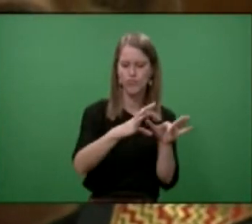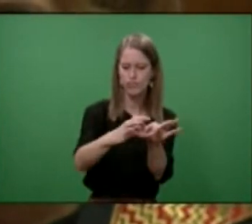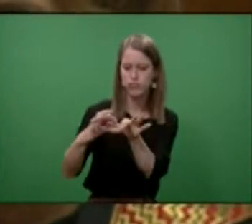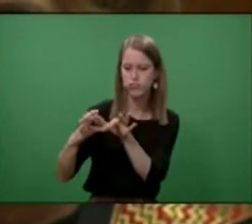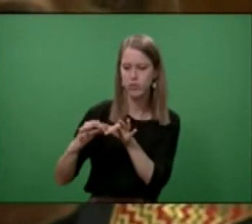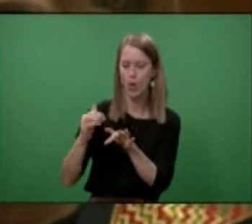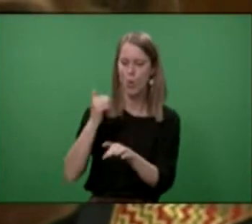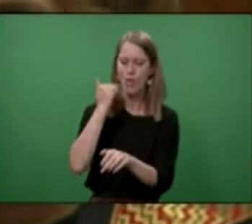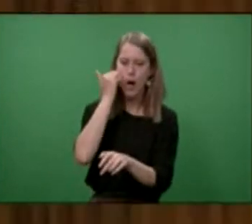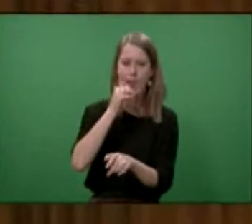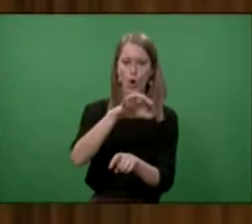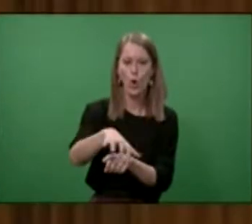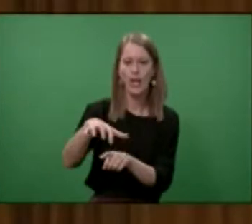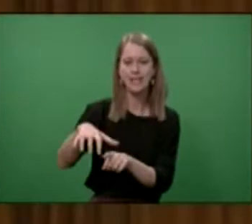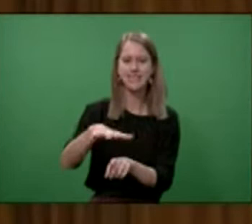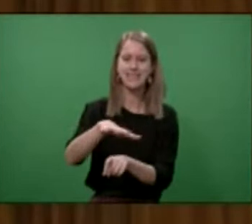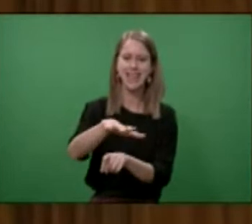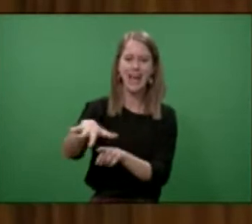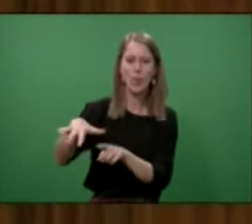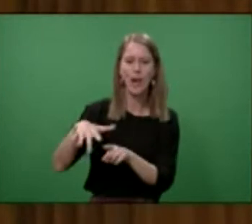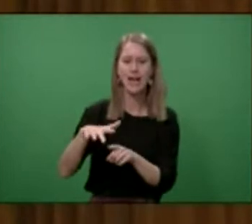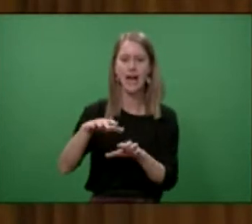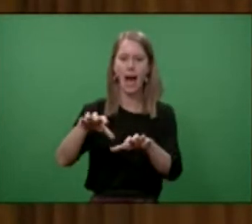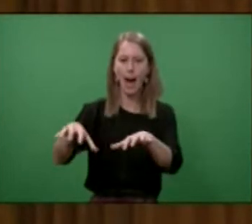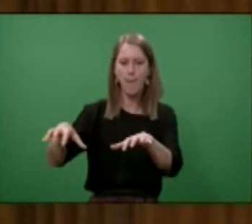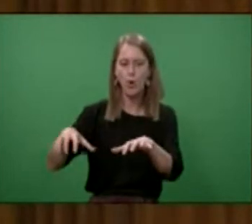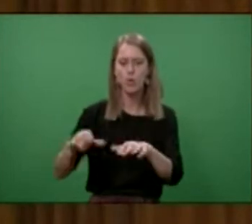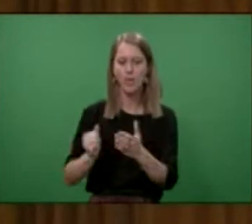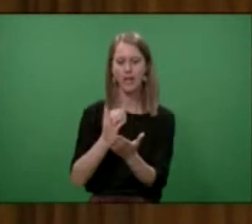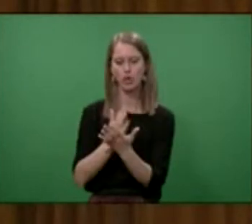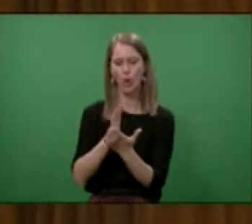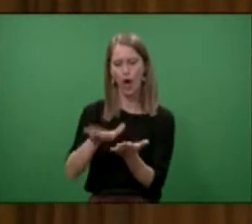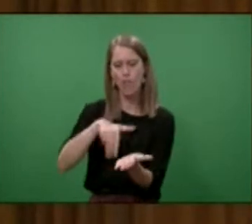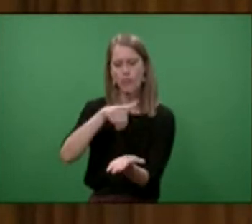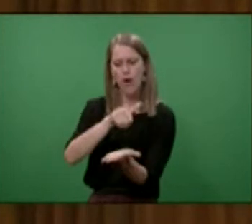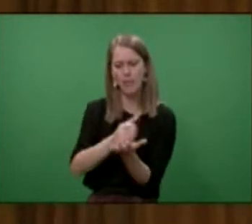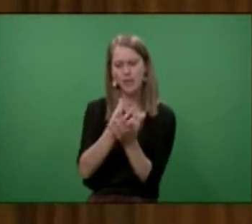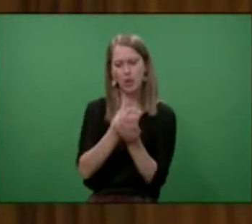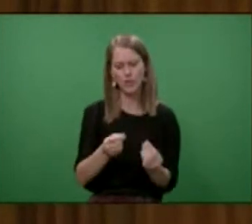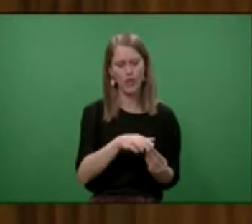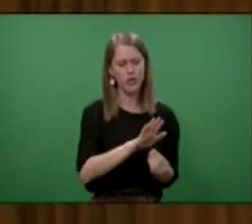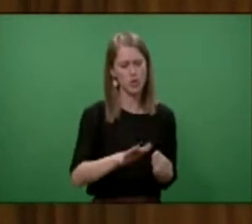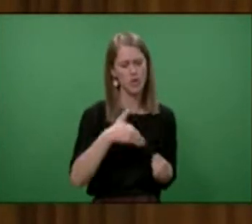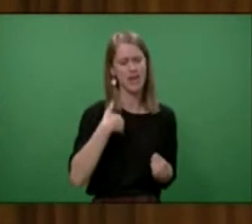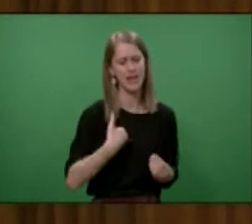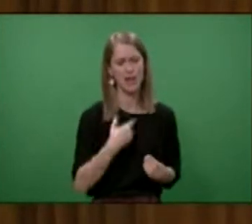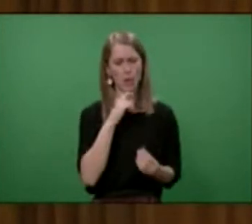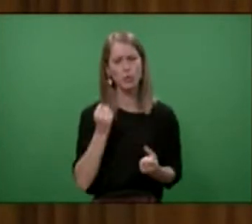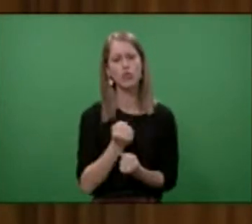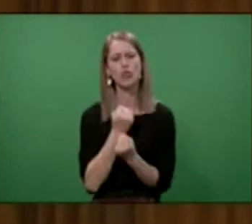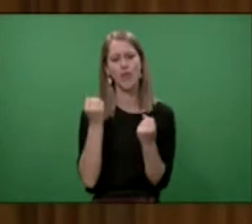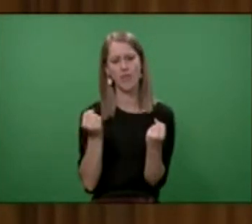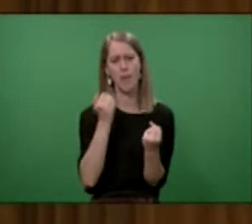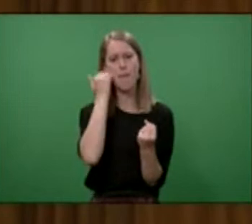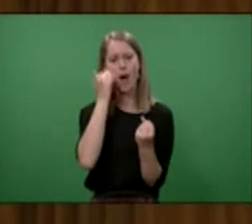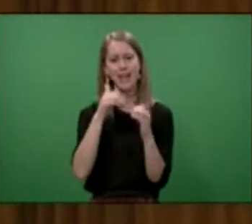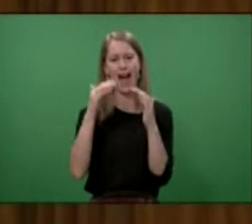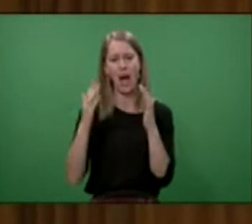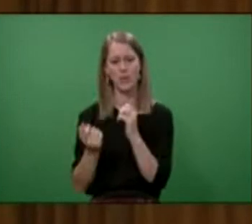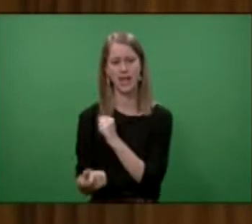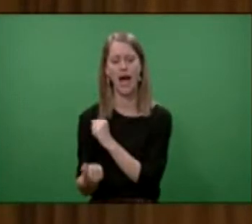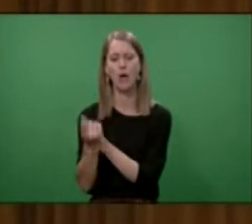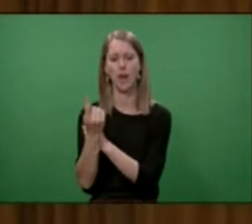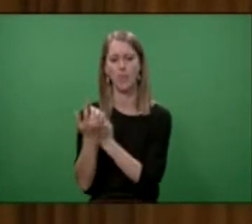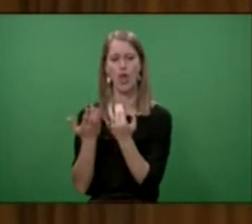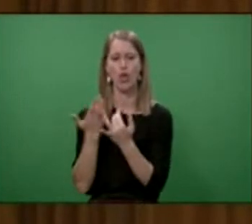Māori organisations to find appropriate solutions for children in need, and will strengthen Māori housing outcomes